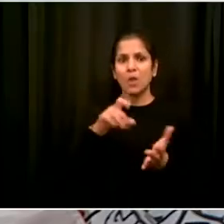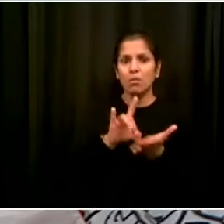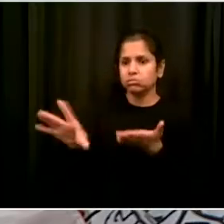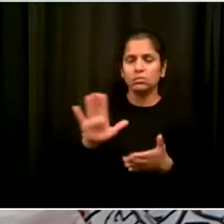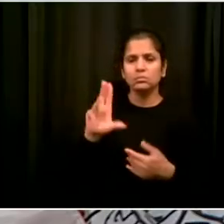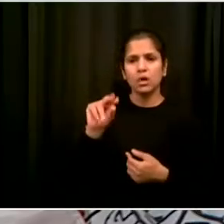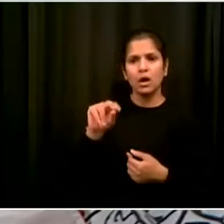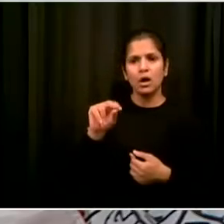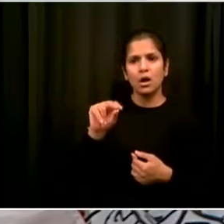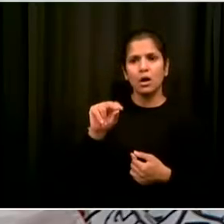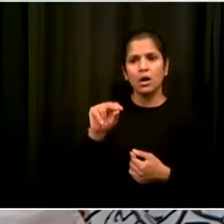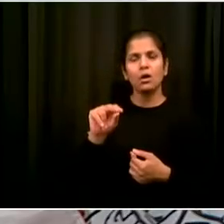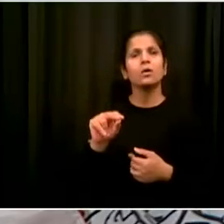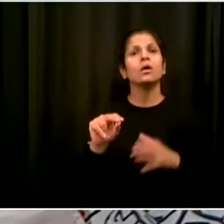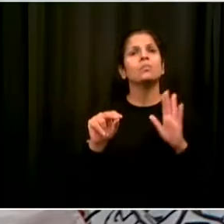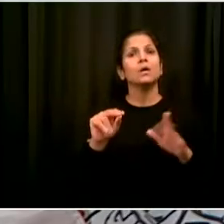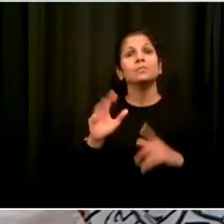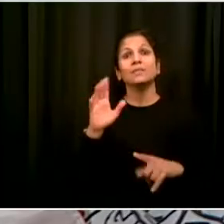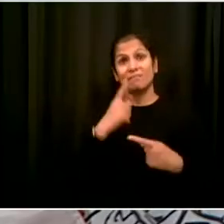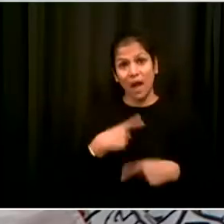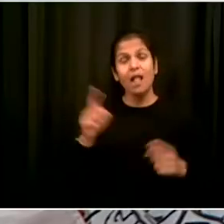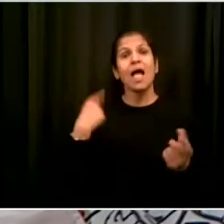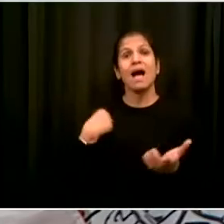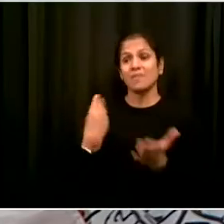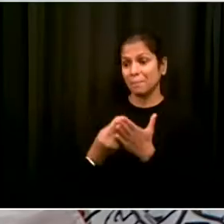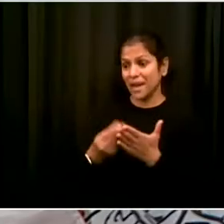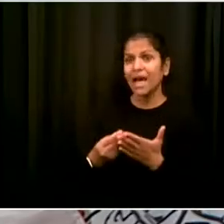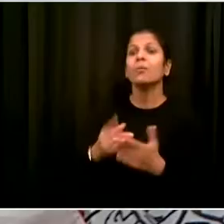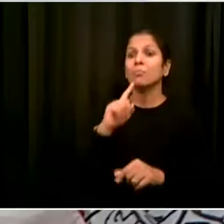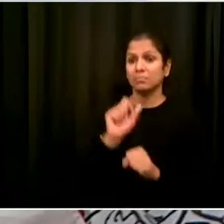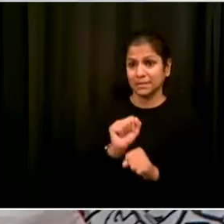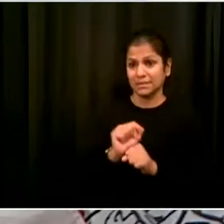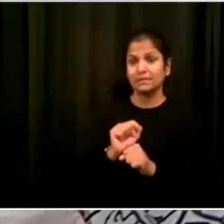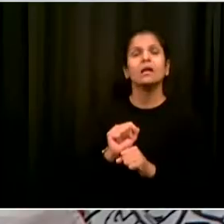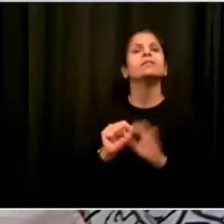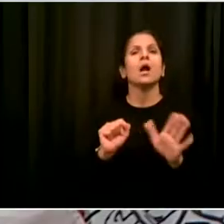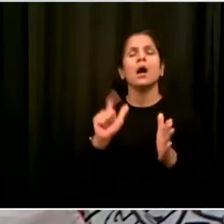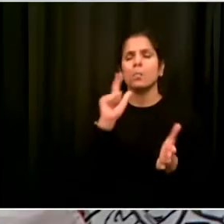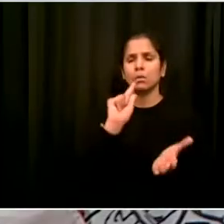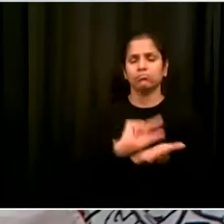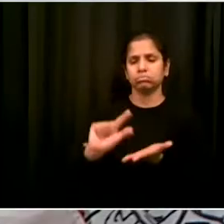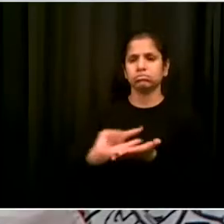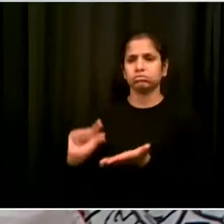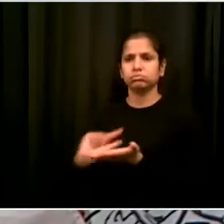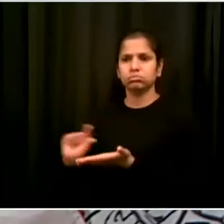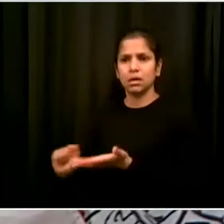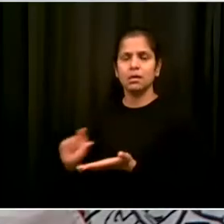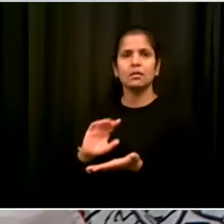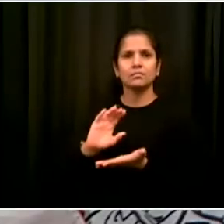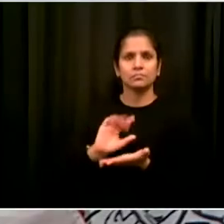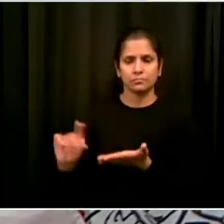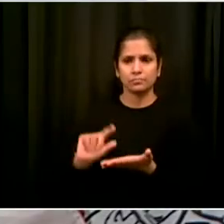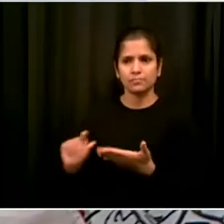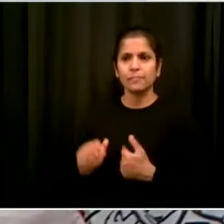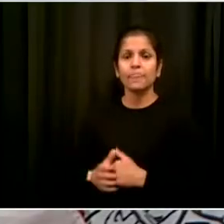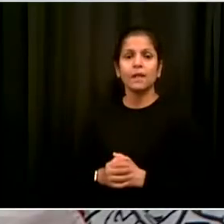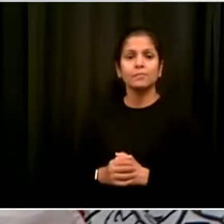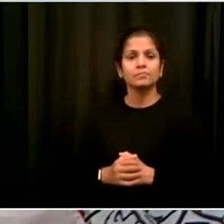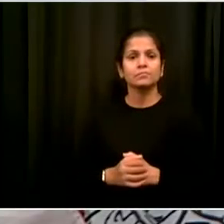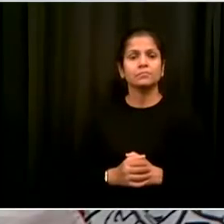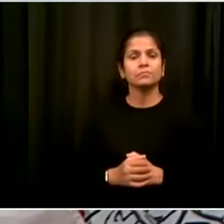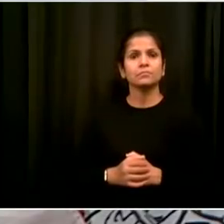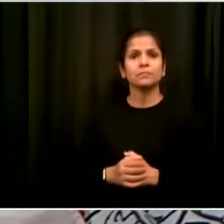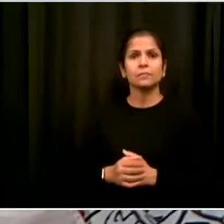again, start paying rent again, and start catching up on past rent over time in an acceptable,